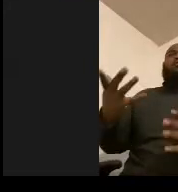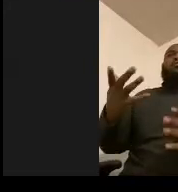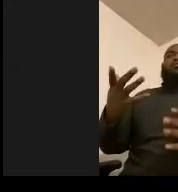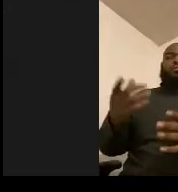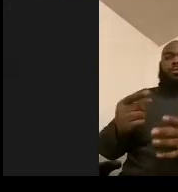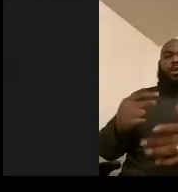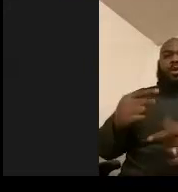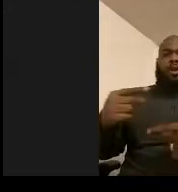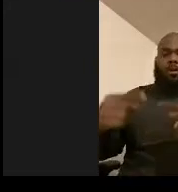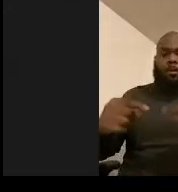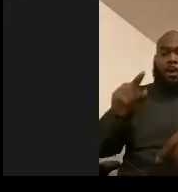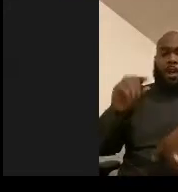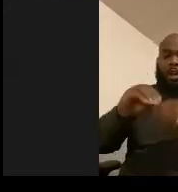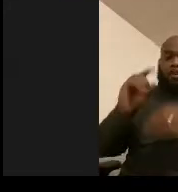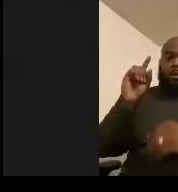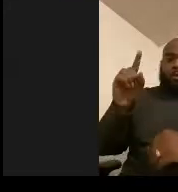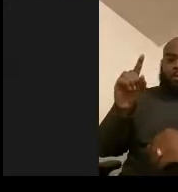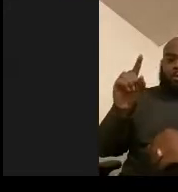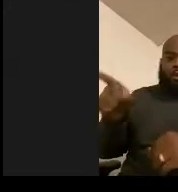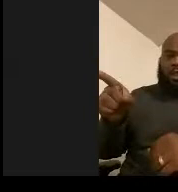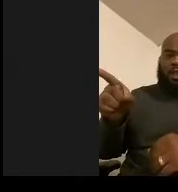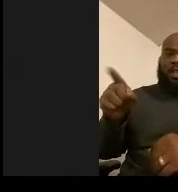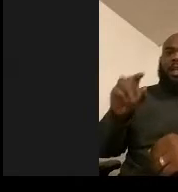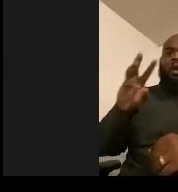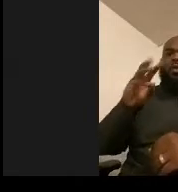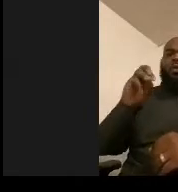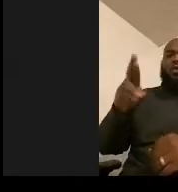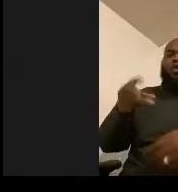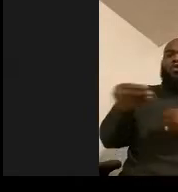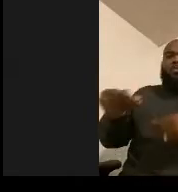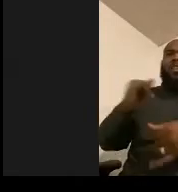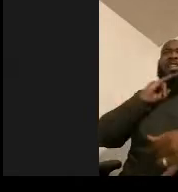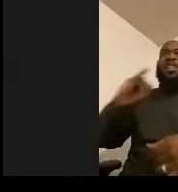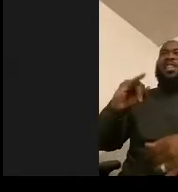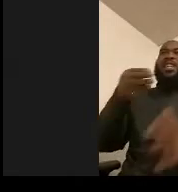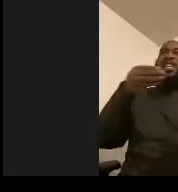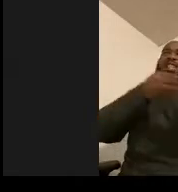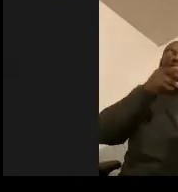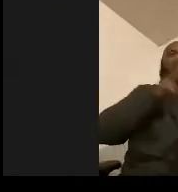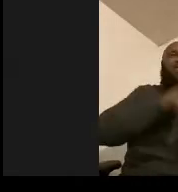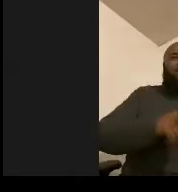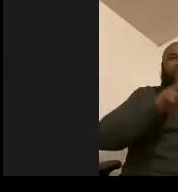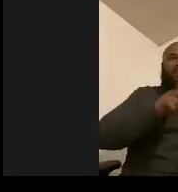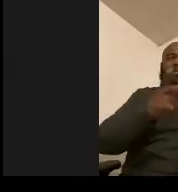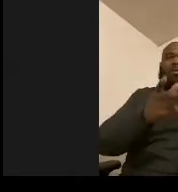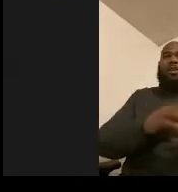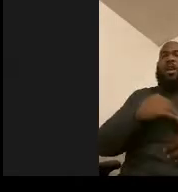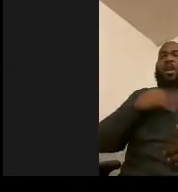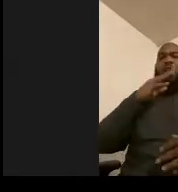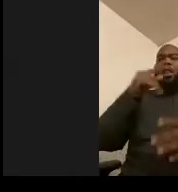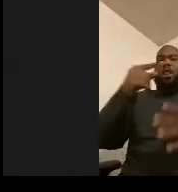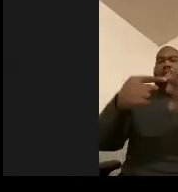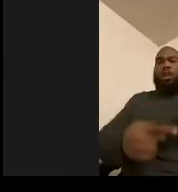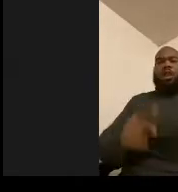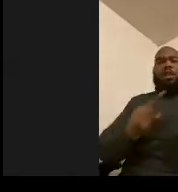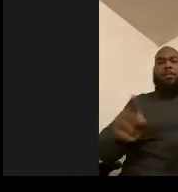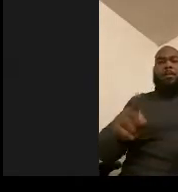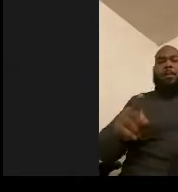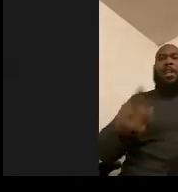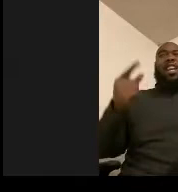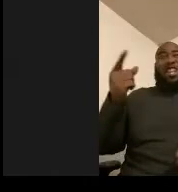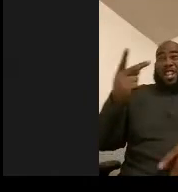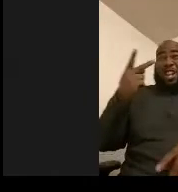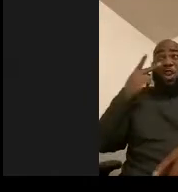is anti-people. And I won't read the full quote, but he says that it looked like we were going to finally get programs to end poverty, but then the